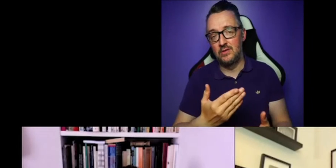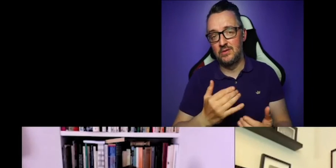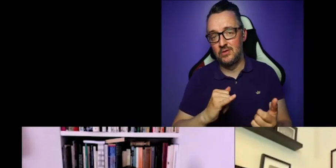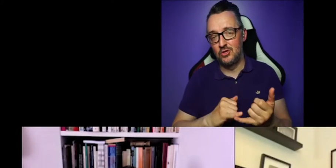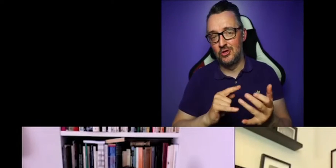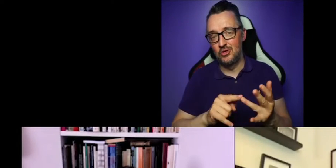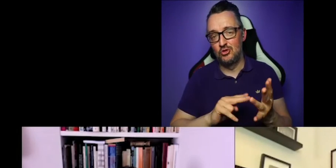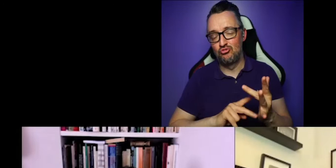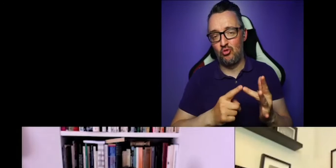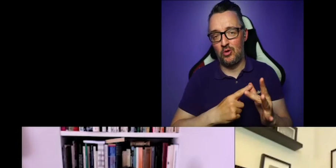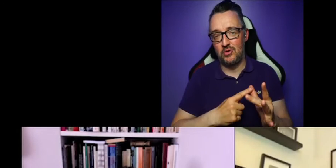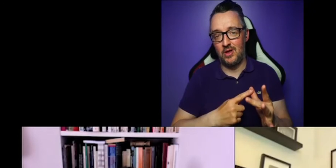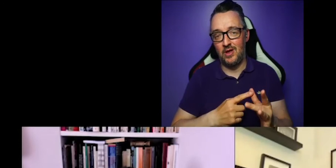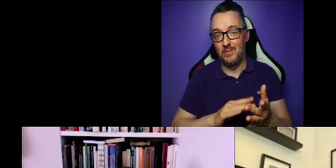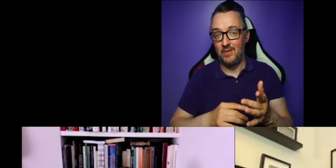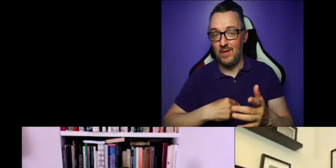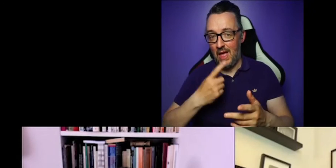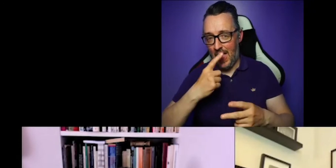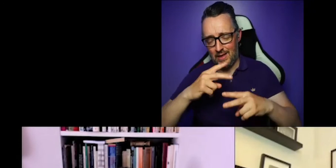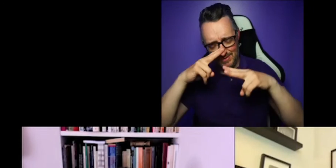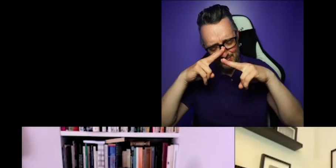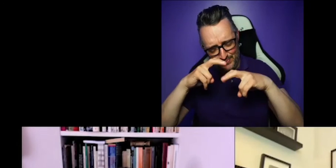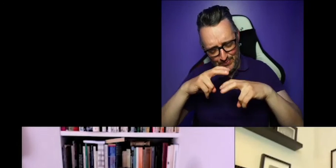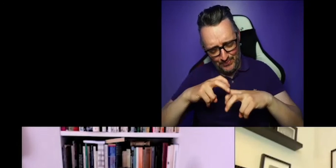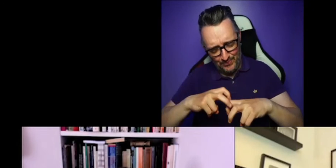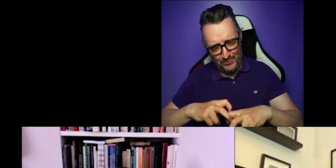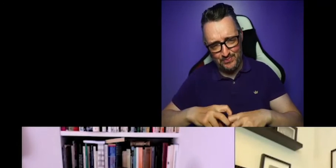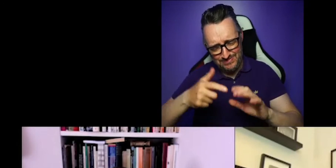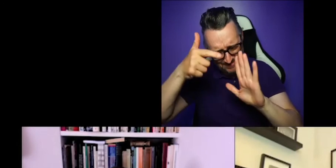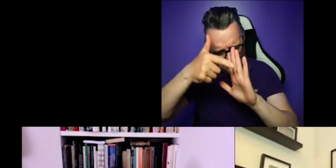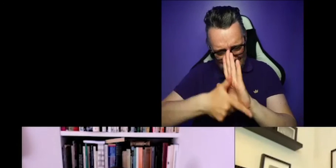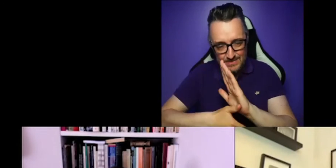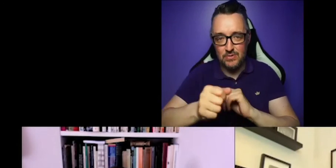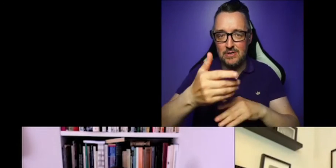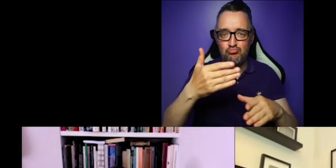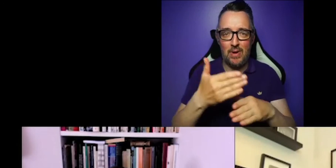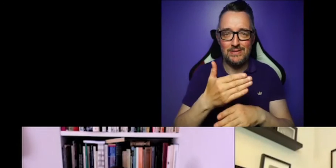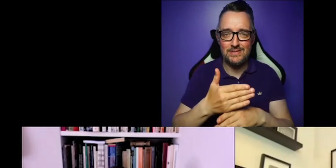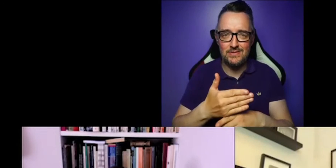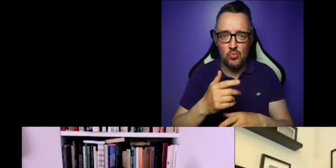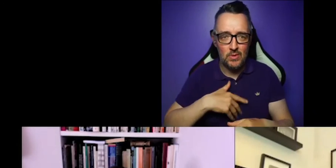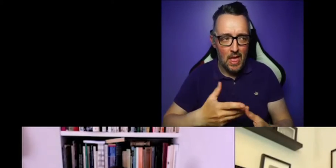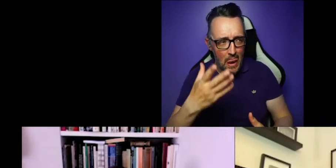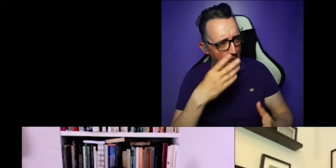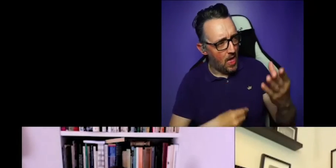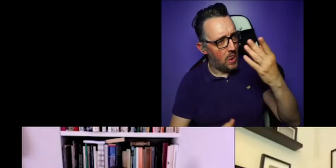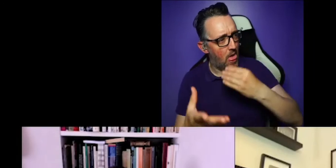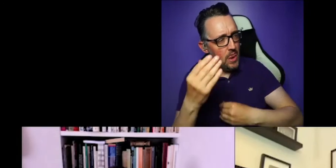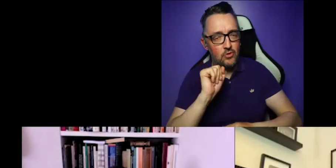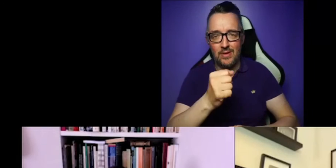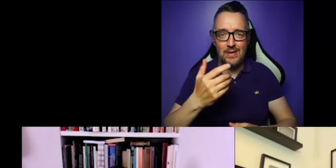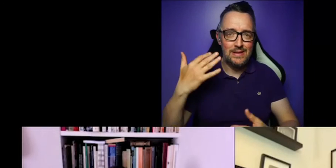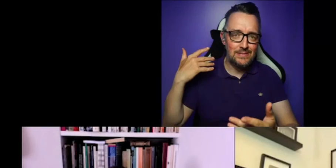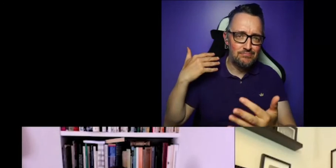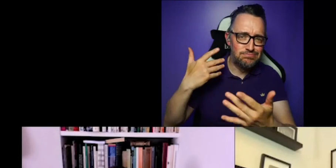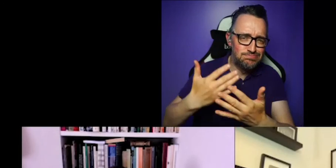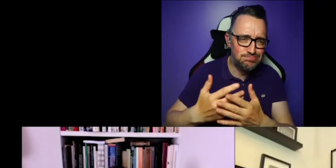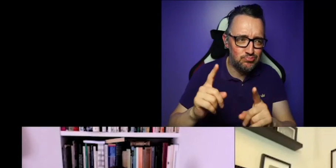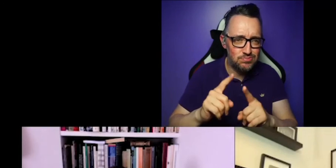for allowing me to delve into your practice so deeply and learn so much more about you and your history